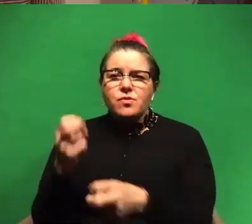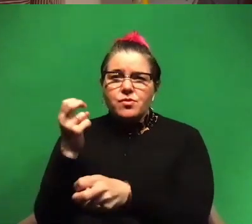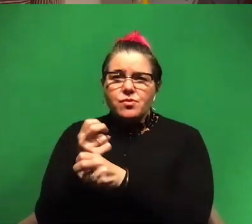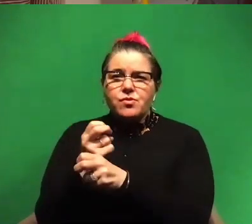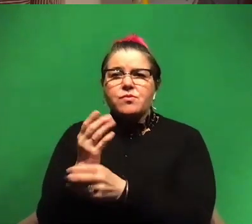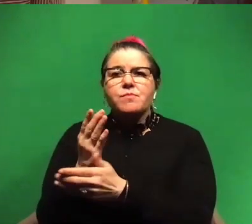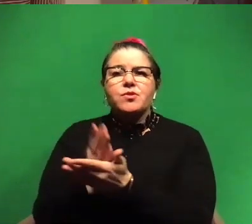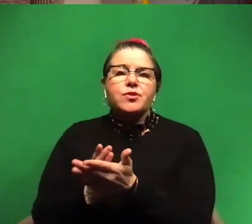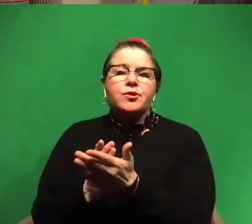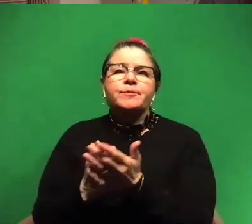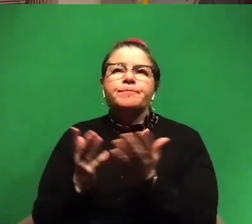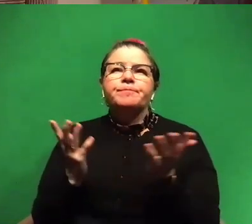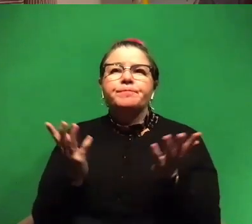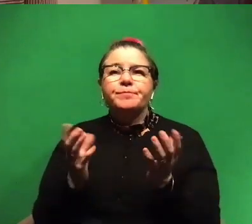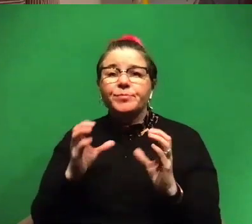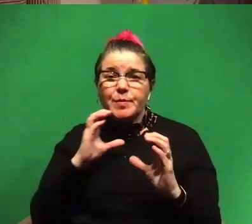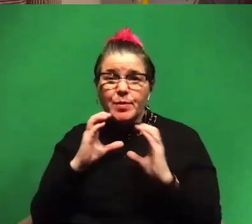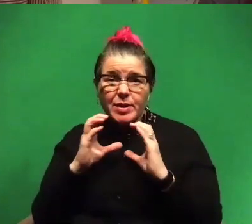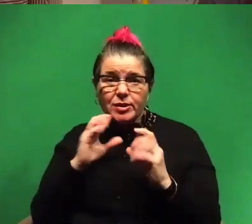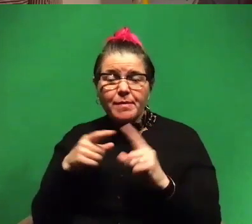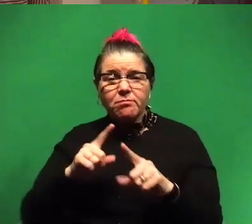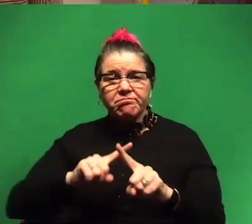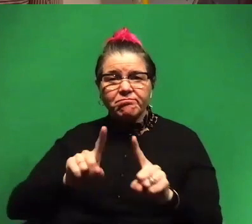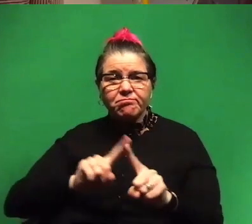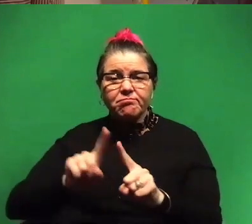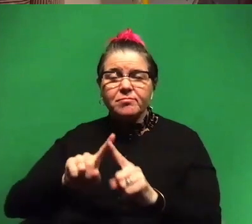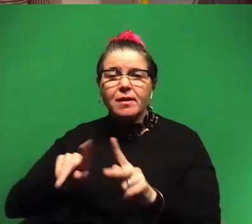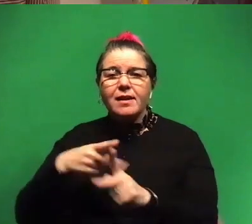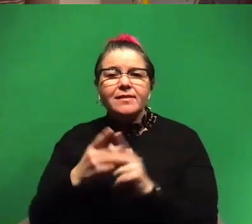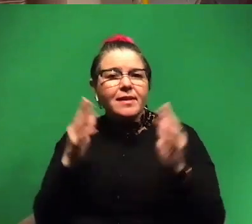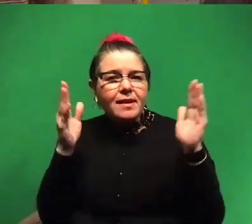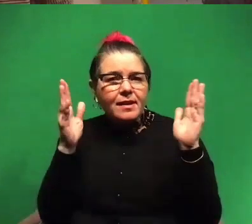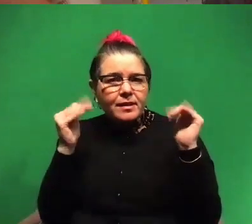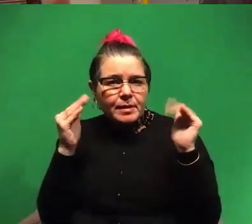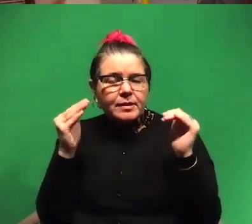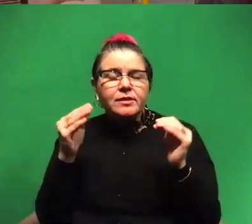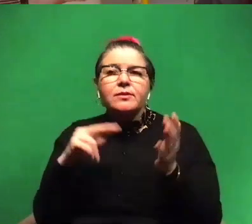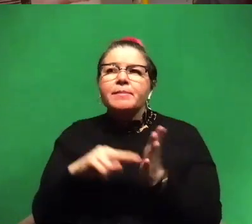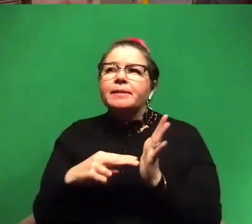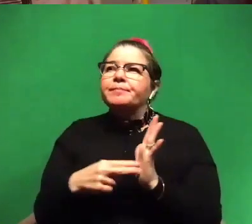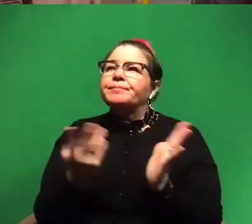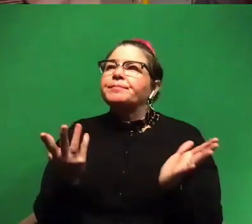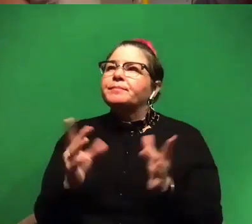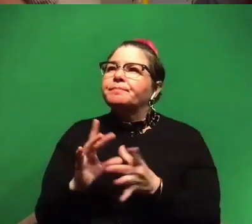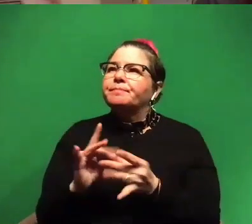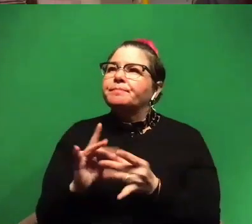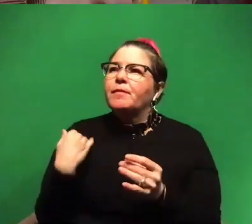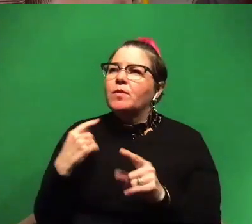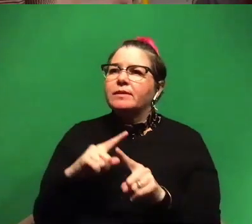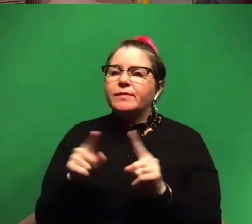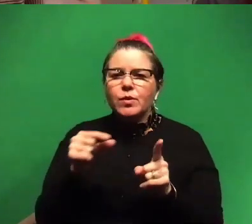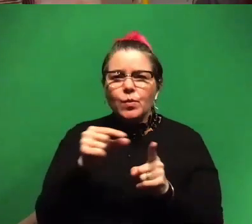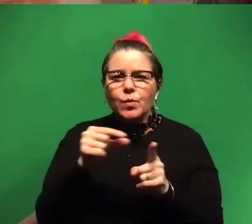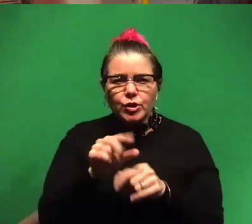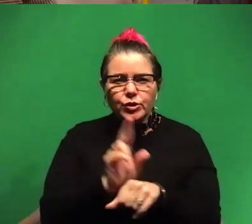is communication about different kinds of expectations. So as I mentioned, there was different words